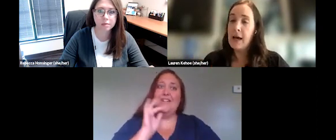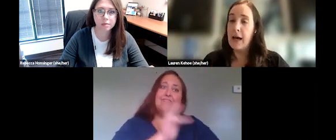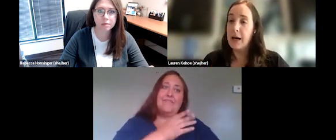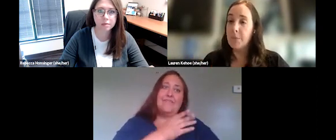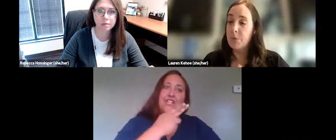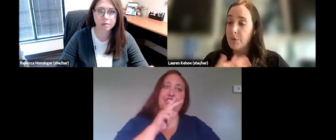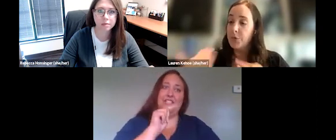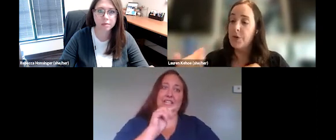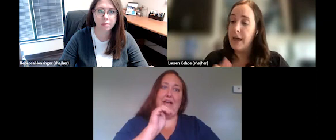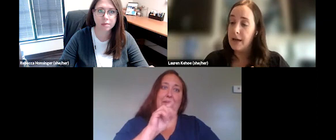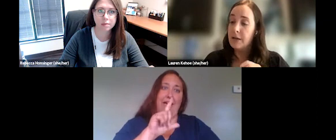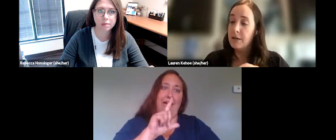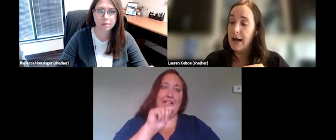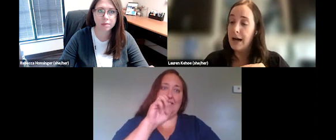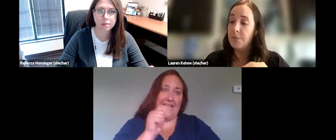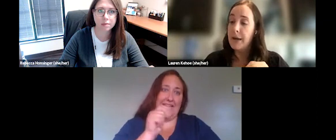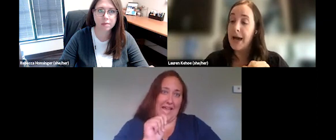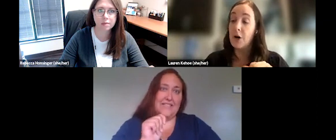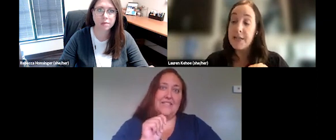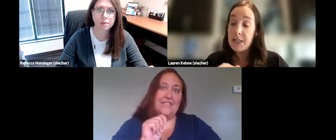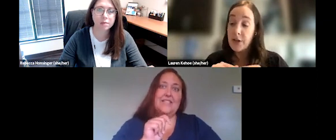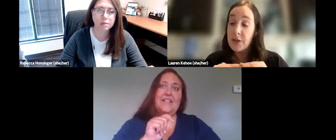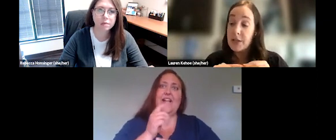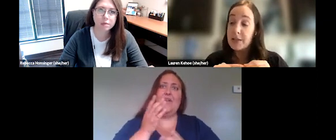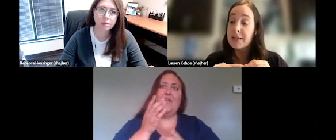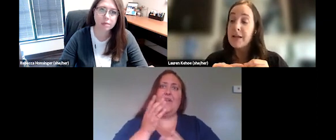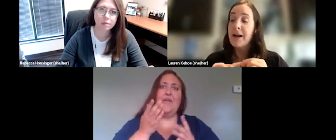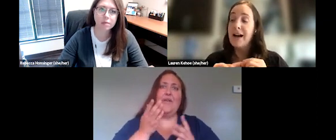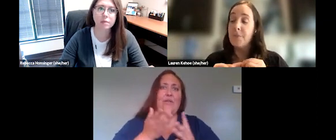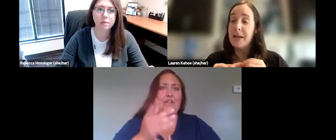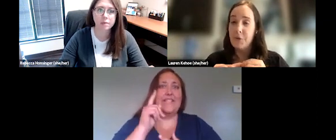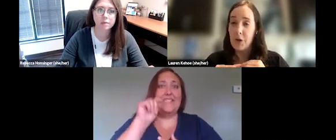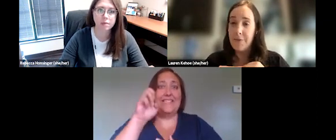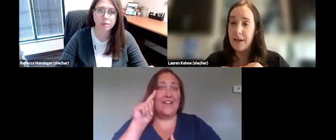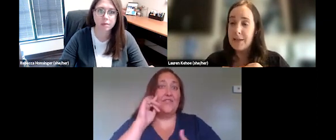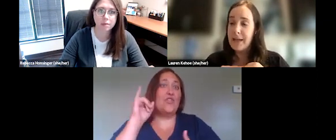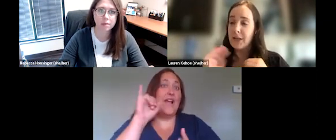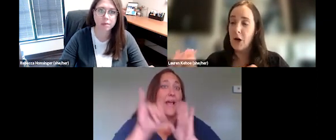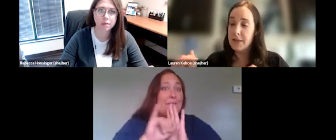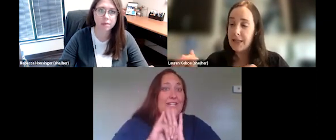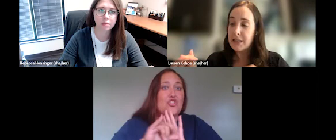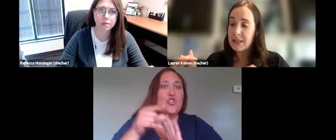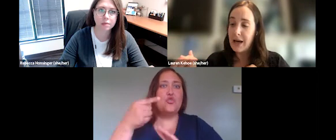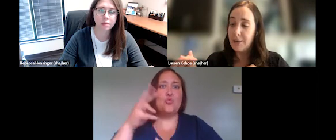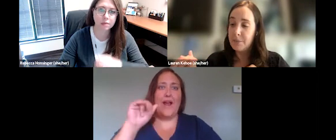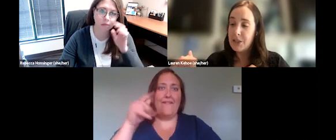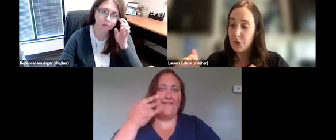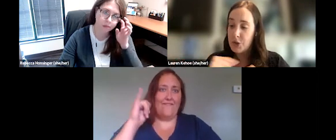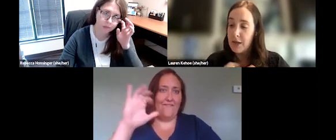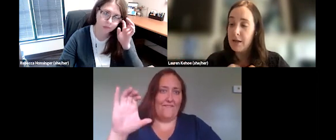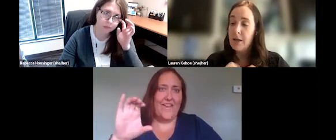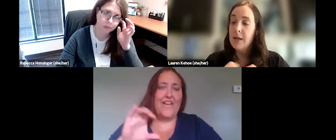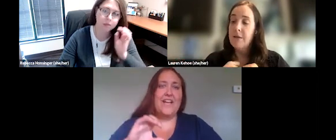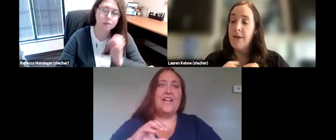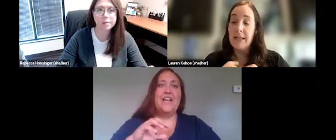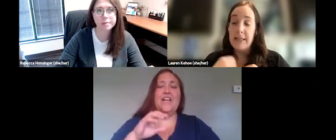tags. We moved through to then add alt text for images and infographics, add long text